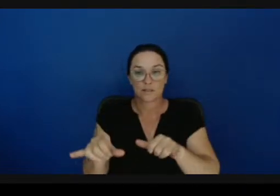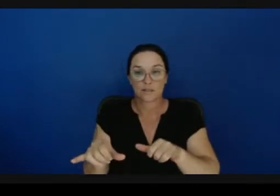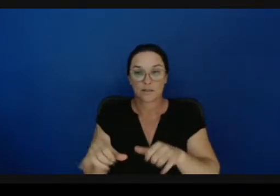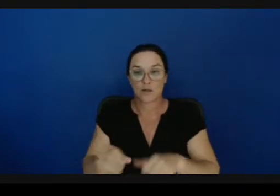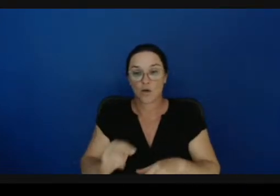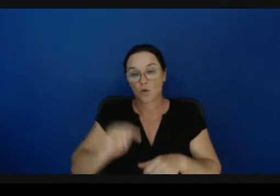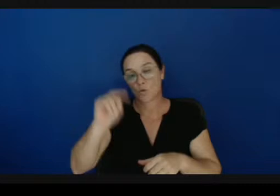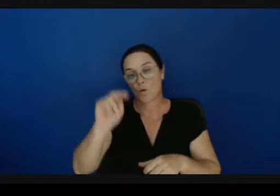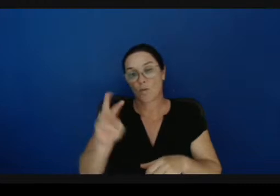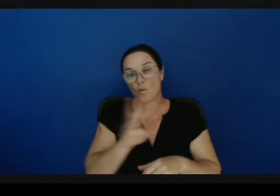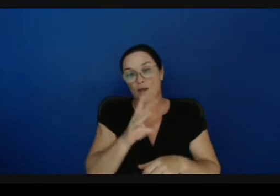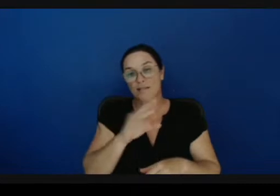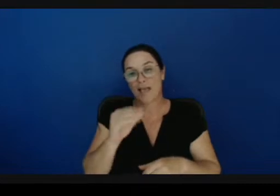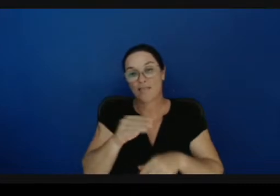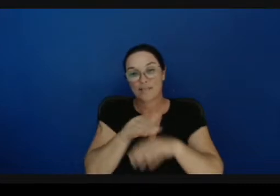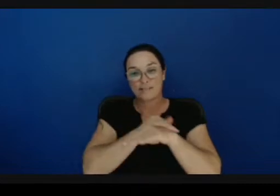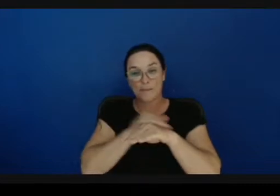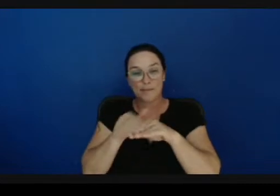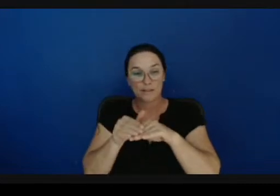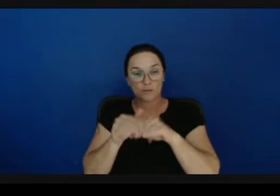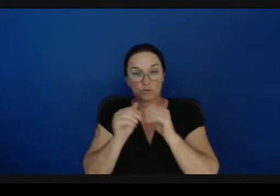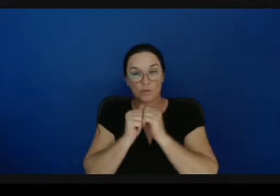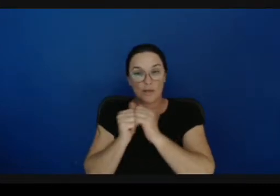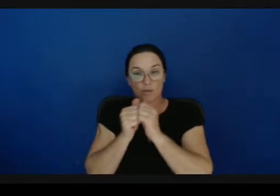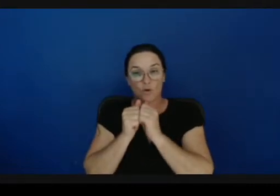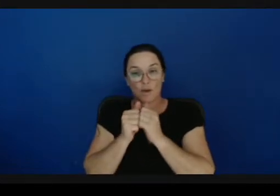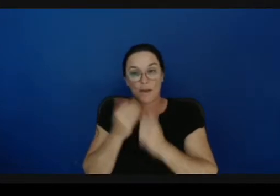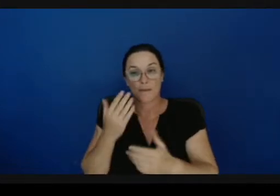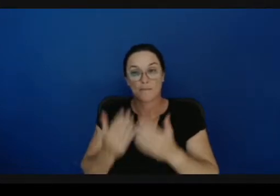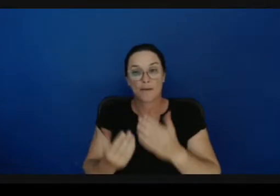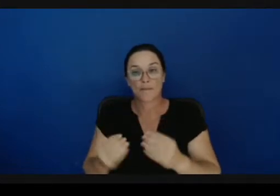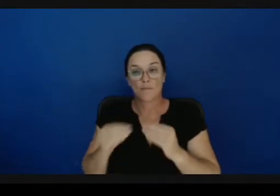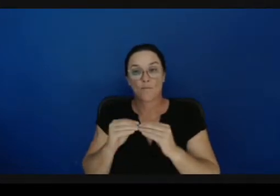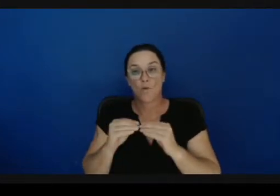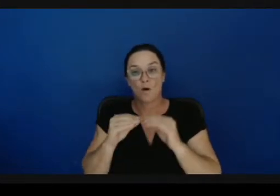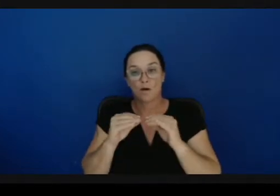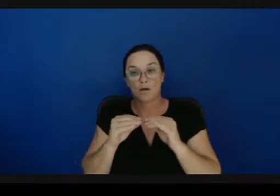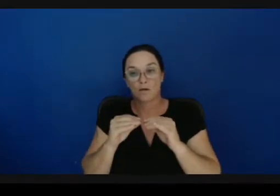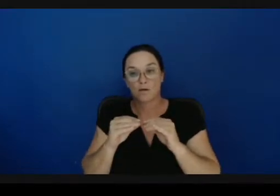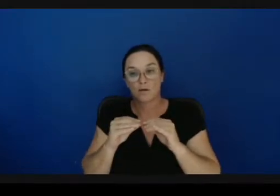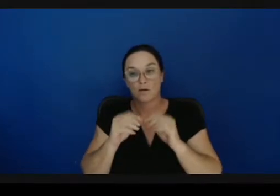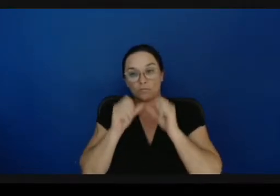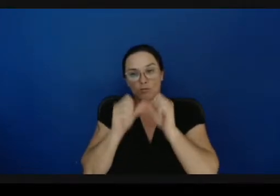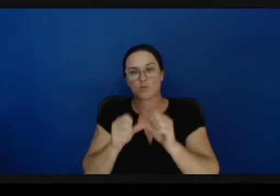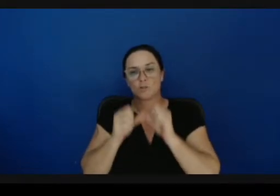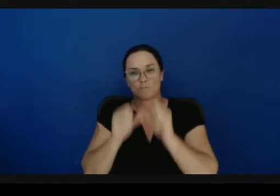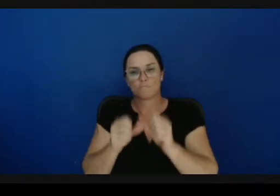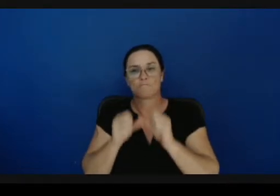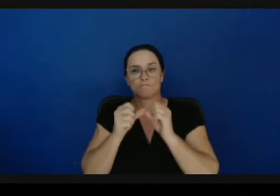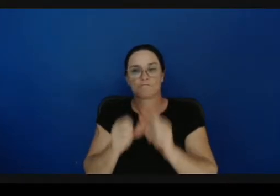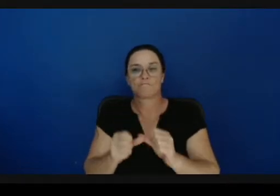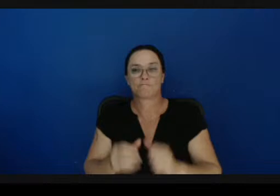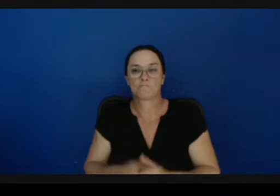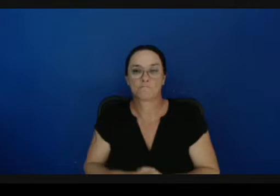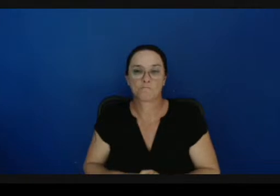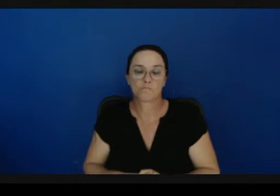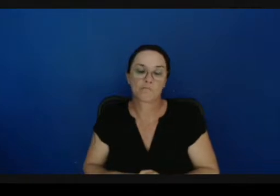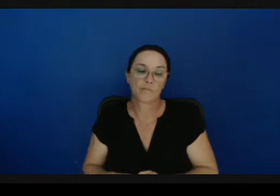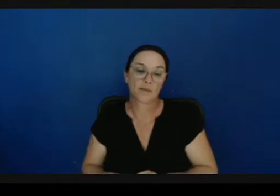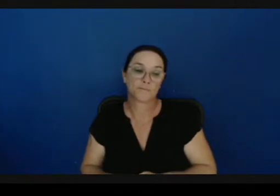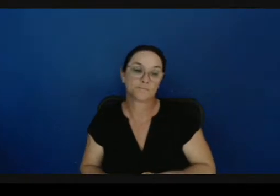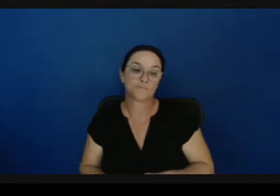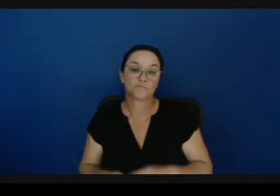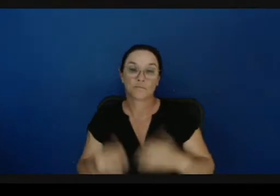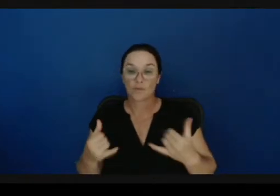and the summit together. That might be one way to interpret more consistent and more persistent seismicity. Now we know that's what to look for, and not